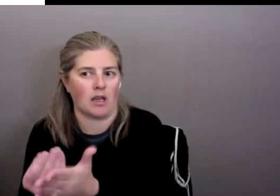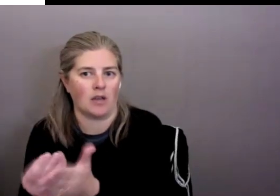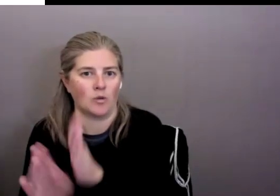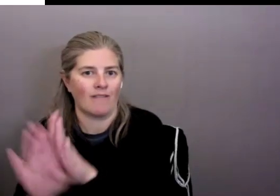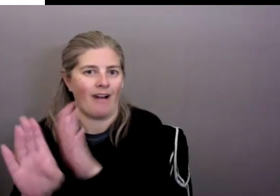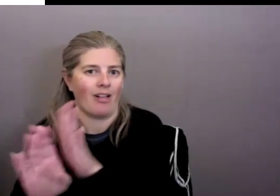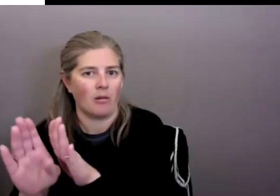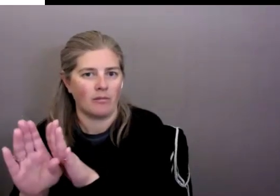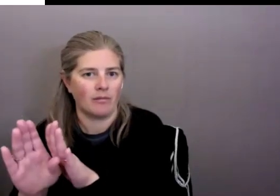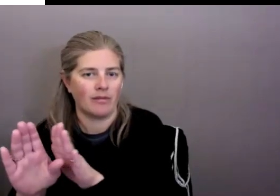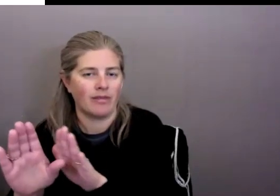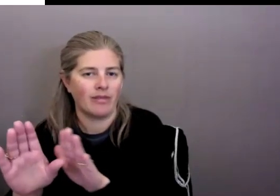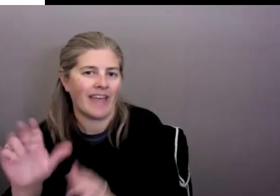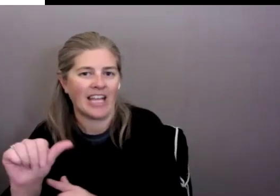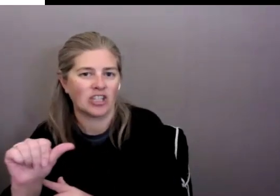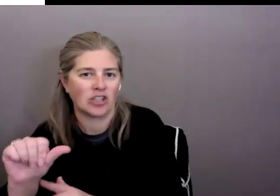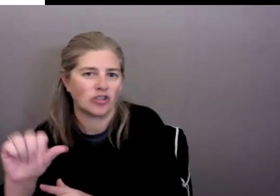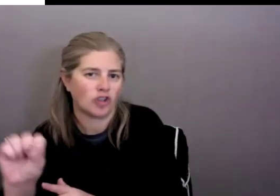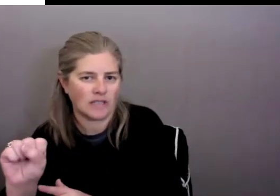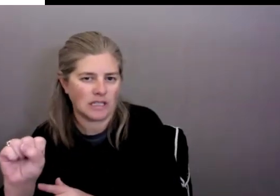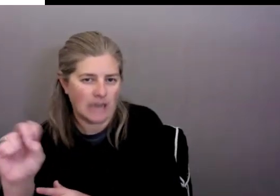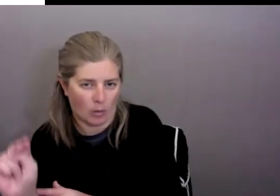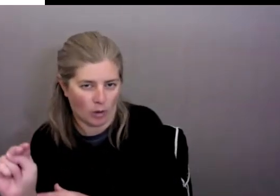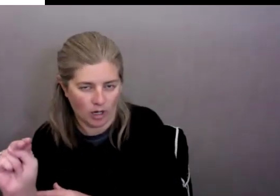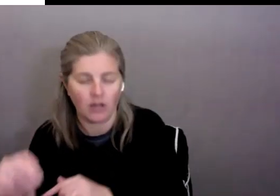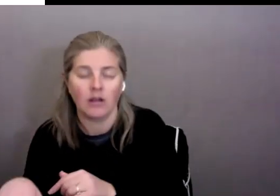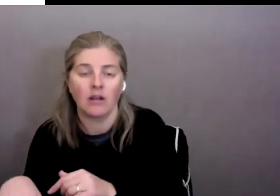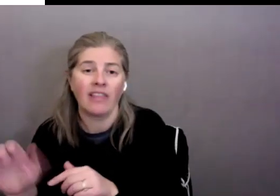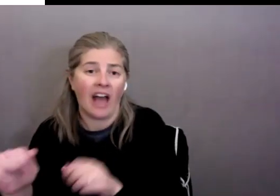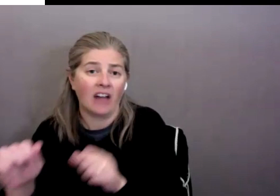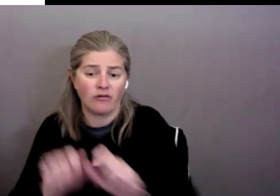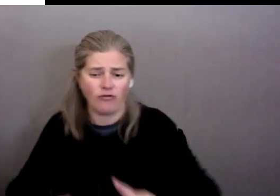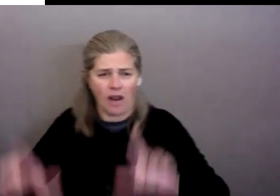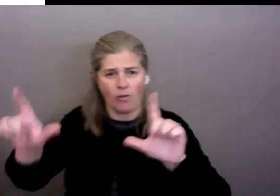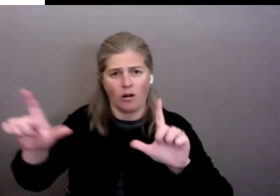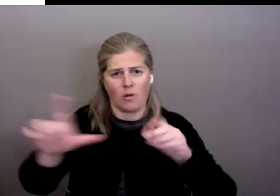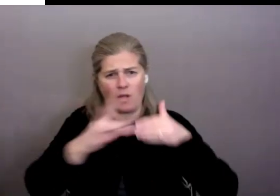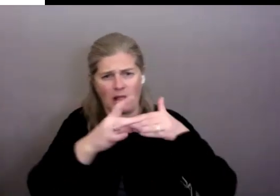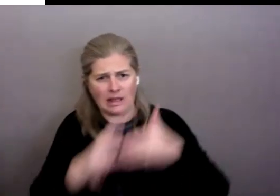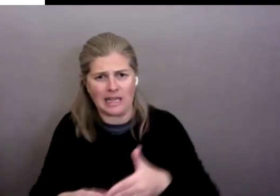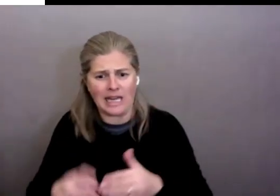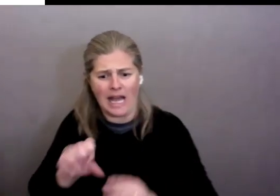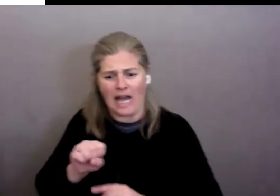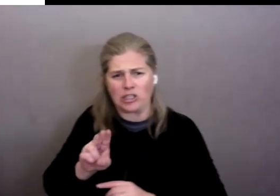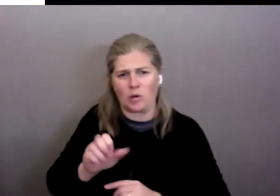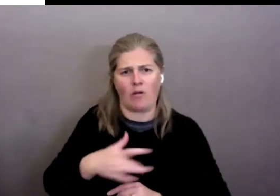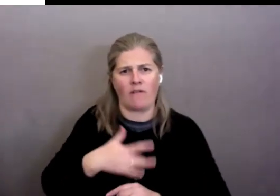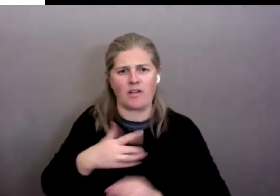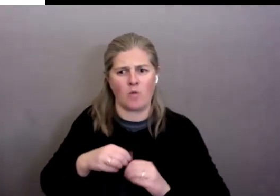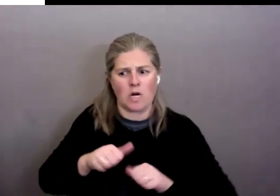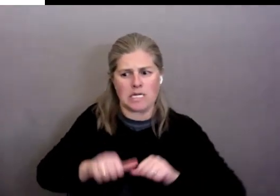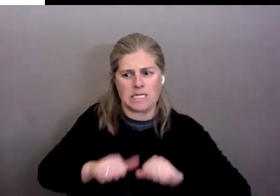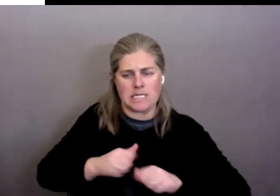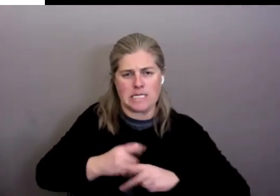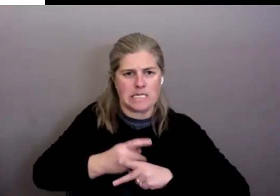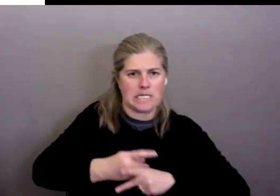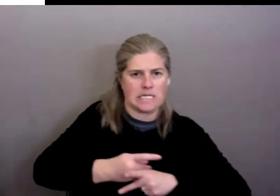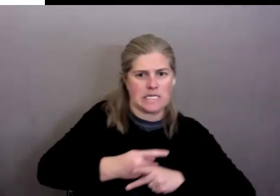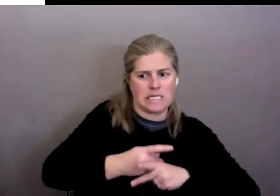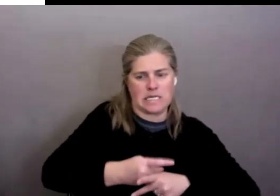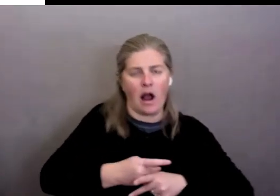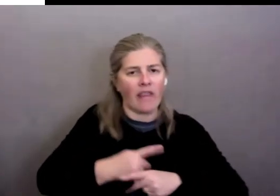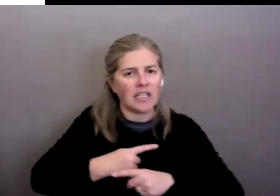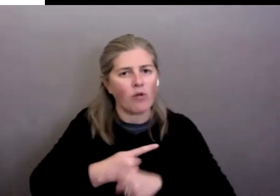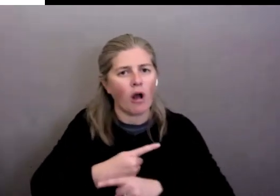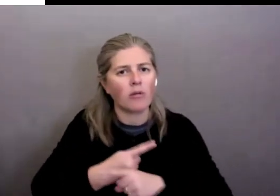aging services network. This framework may lead SUAs to err on the side of caution, which is appropriate in overseeing the use of